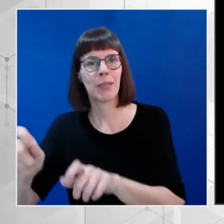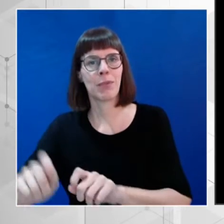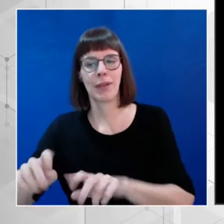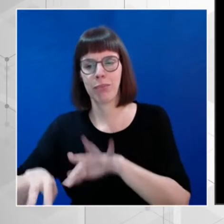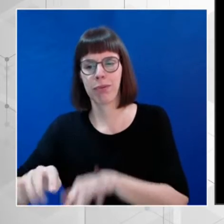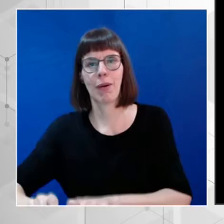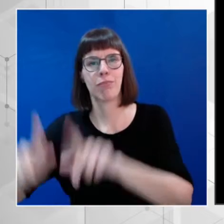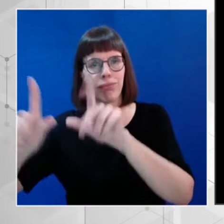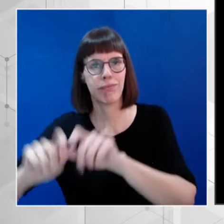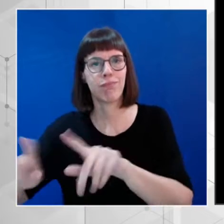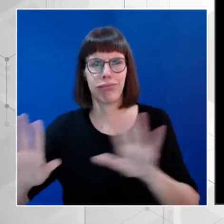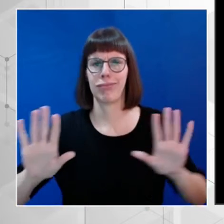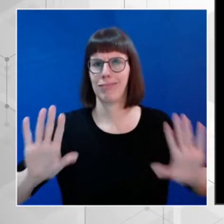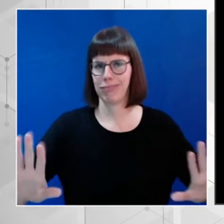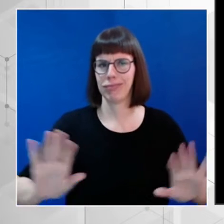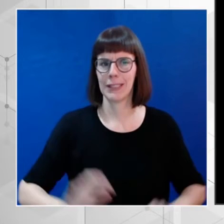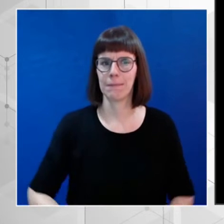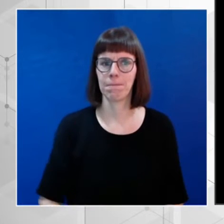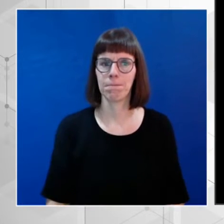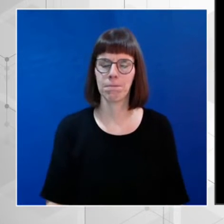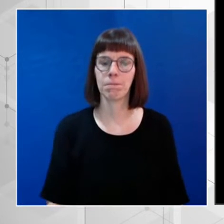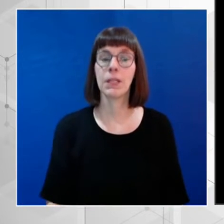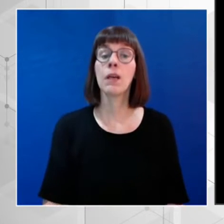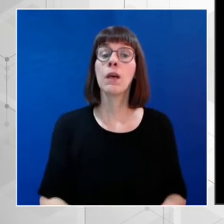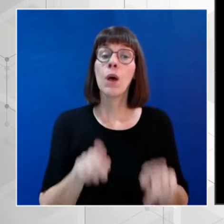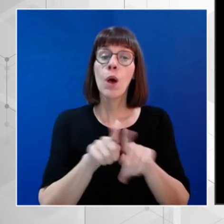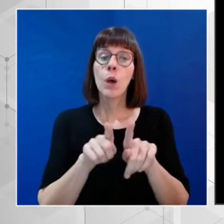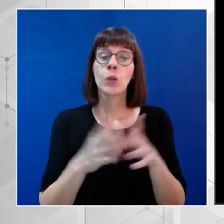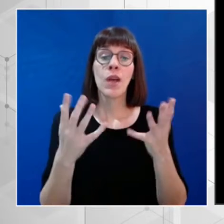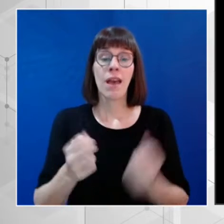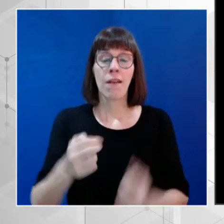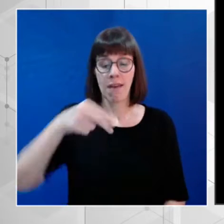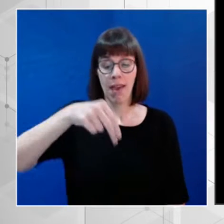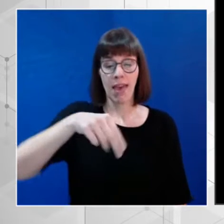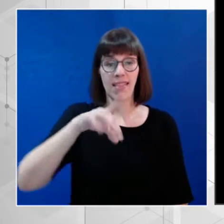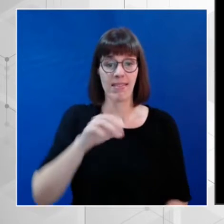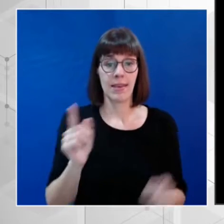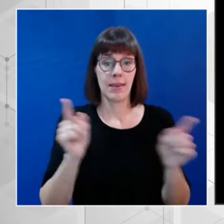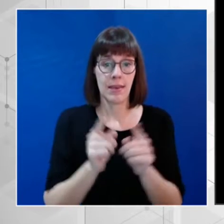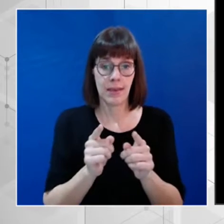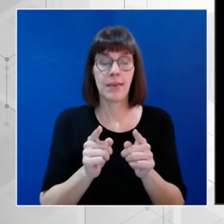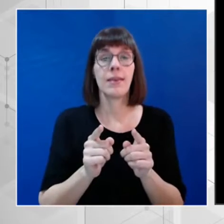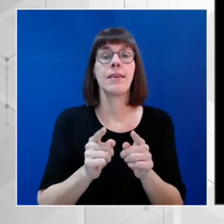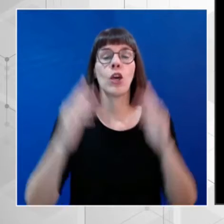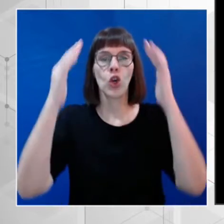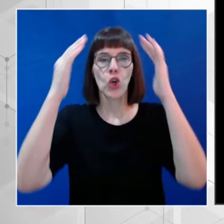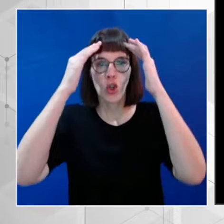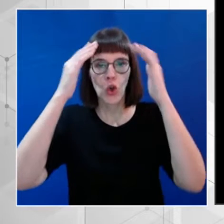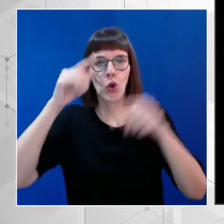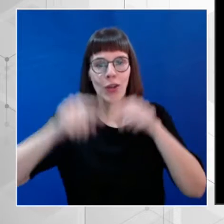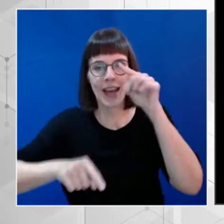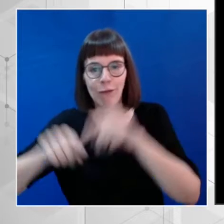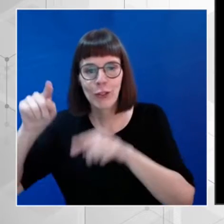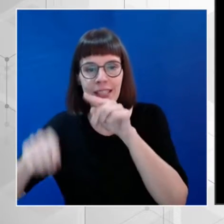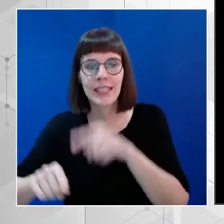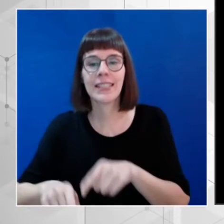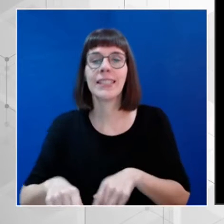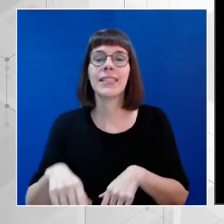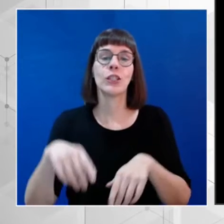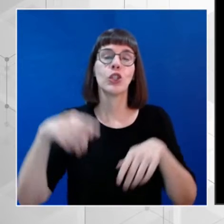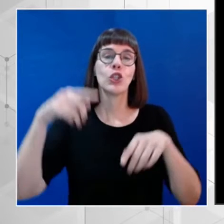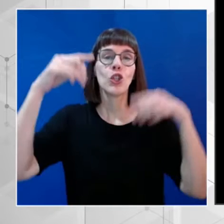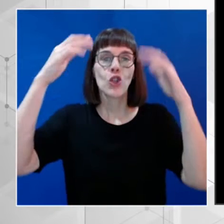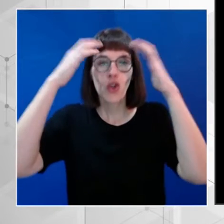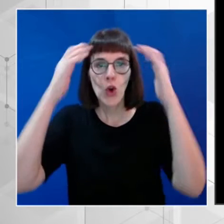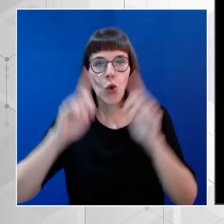will often abbreviate ND for neurodiverse, neurodivergent, and neurodiversity, and NT for more